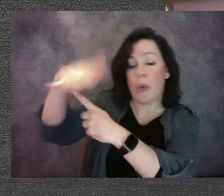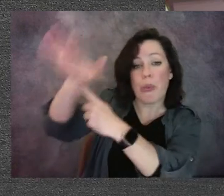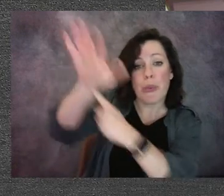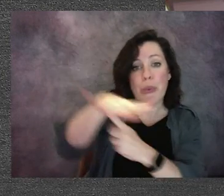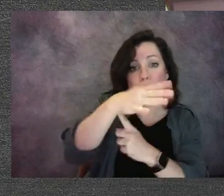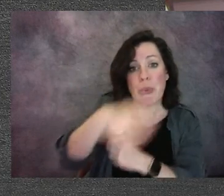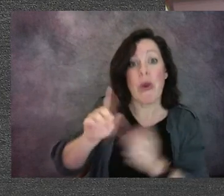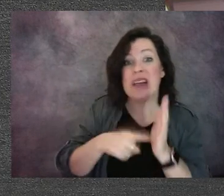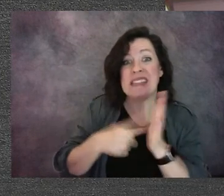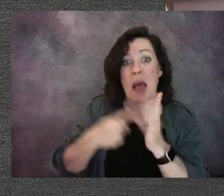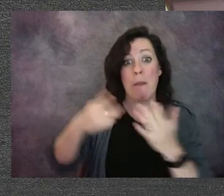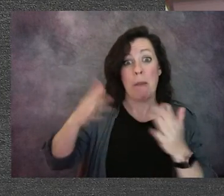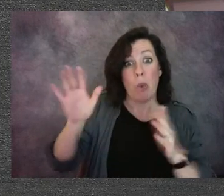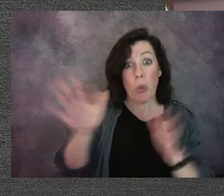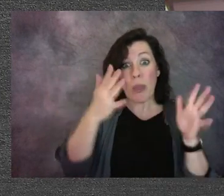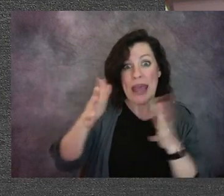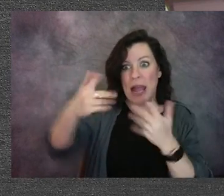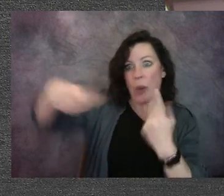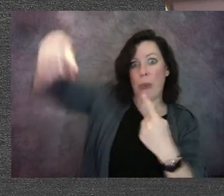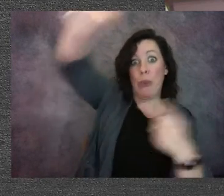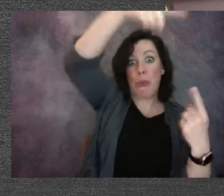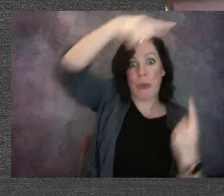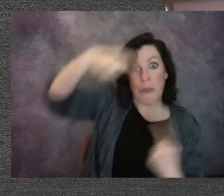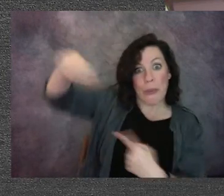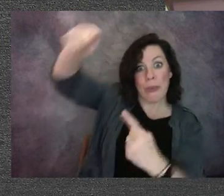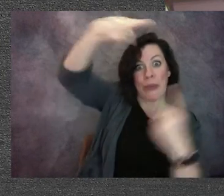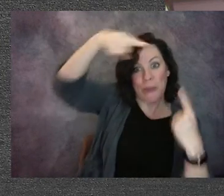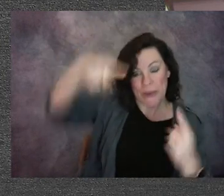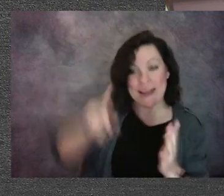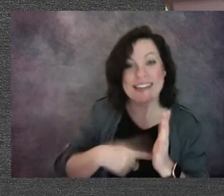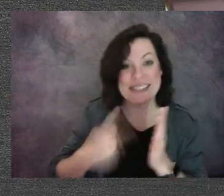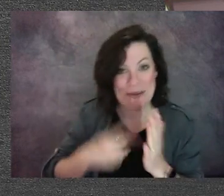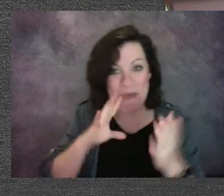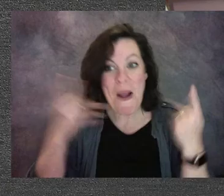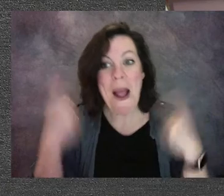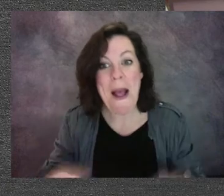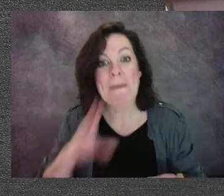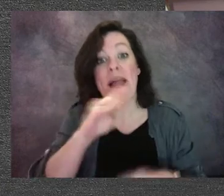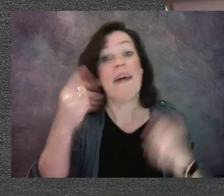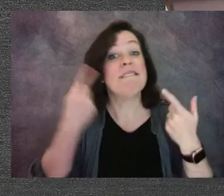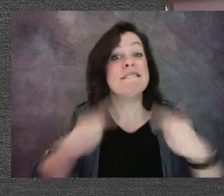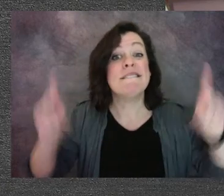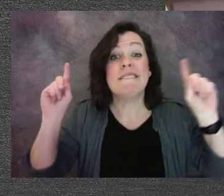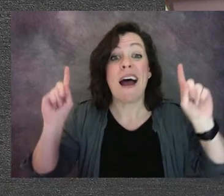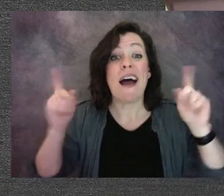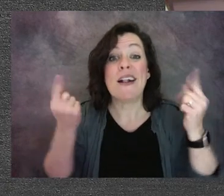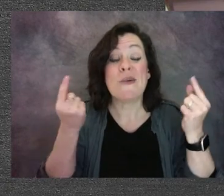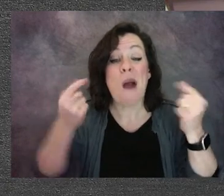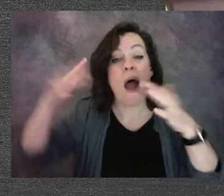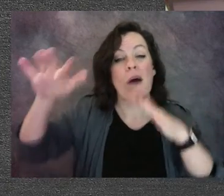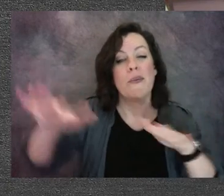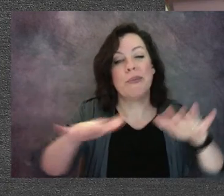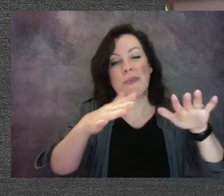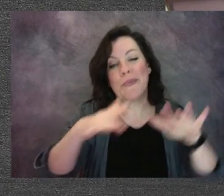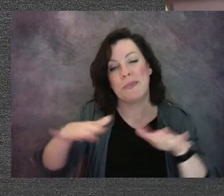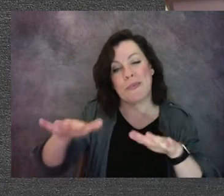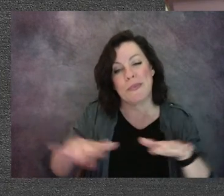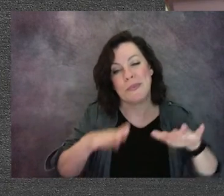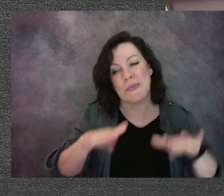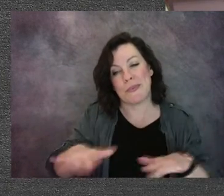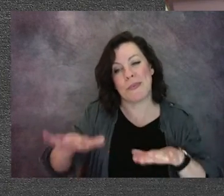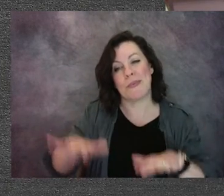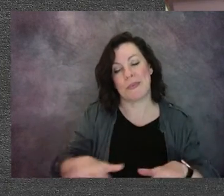Mm-hmm. We learned that sometimes they twirl in the whirl, and then eventually all the leaves go to the ground, don't they? Uh-huh. Right, artist?